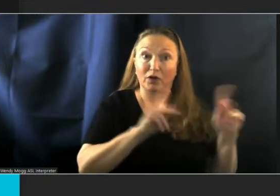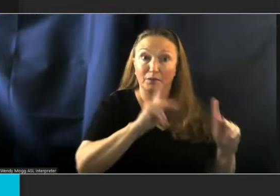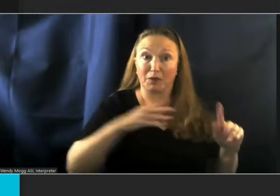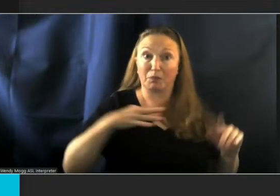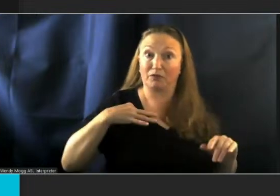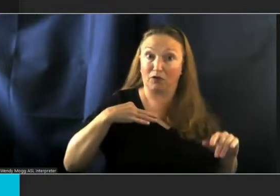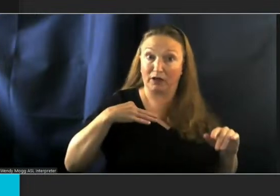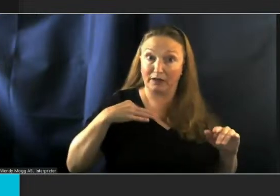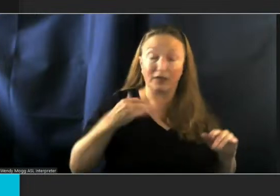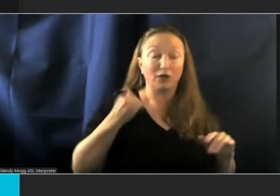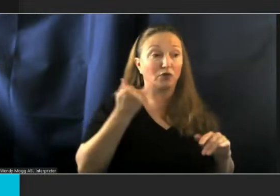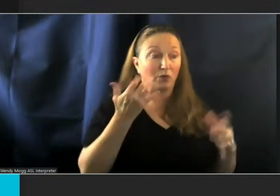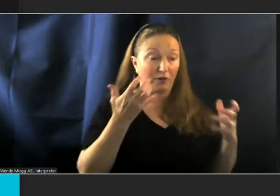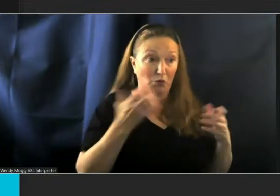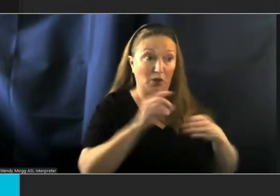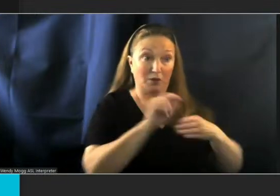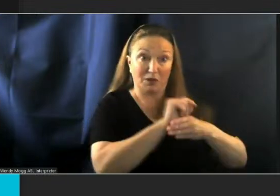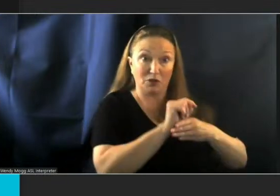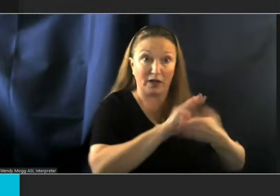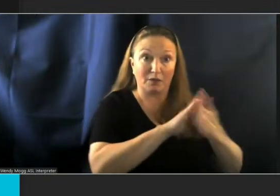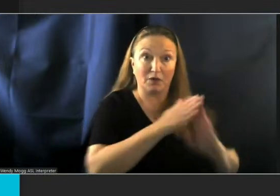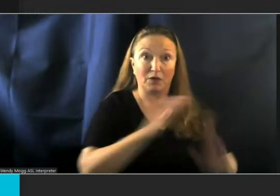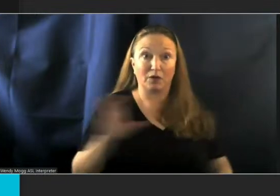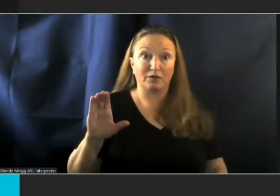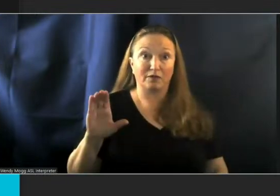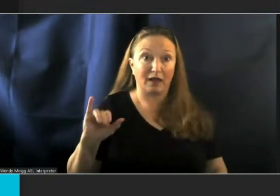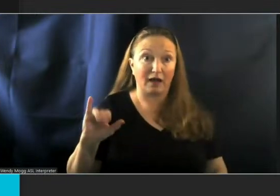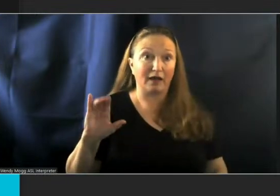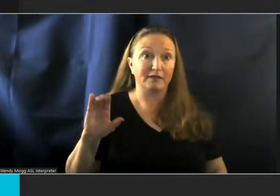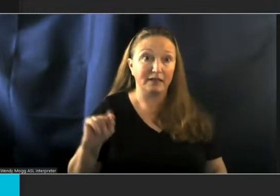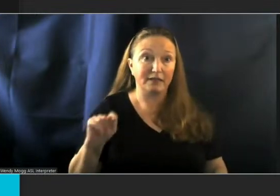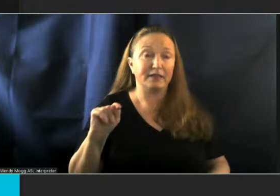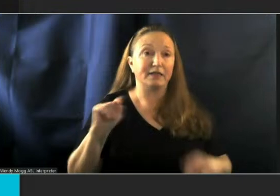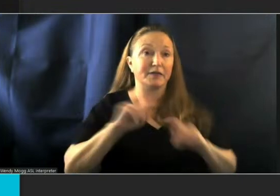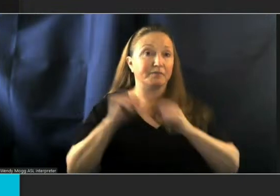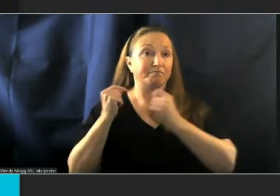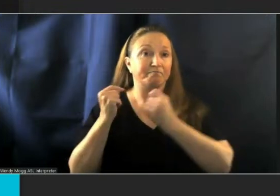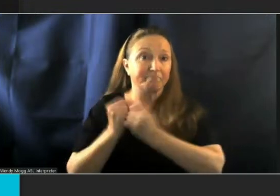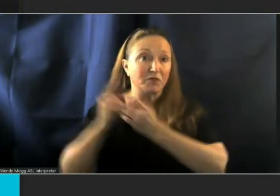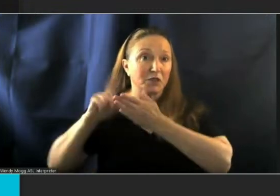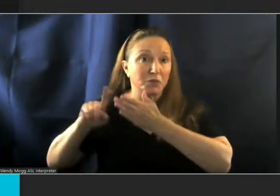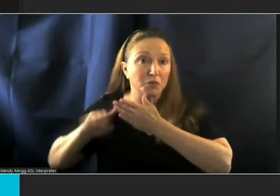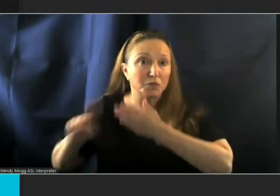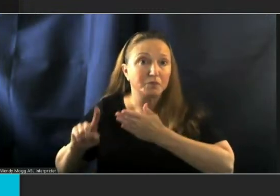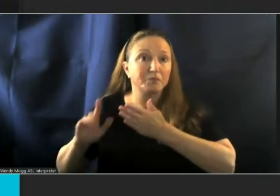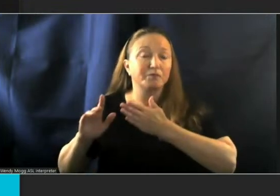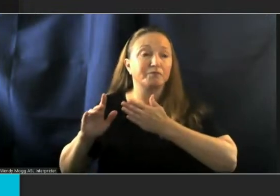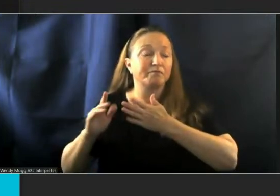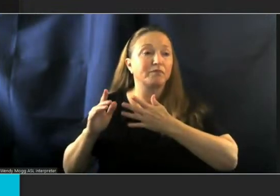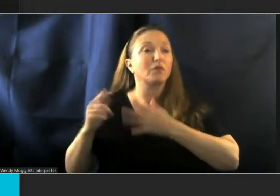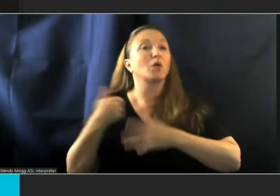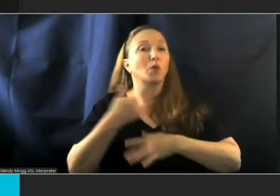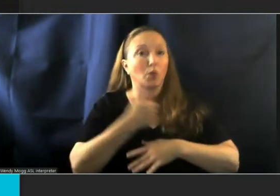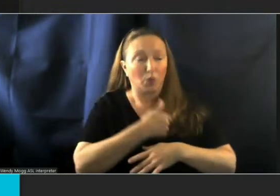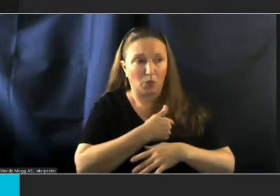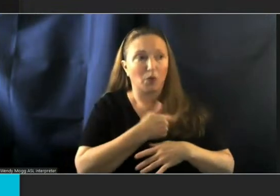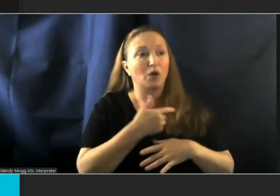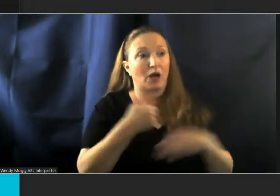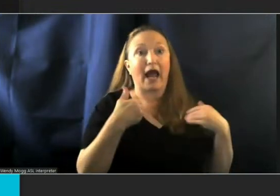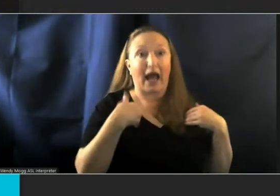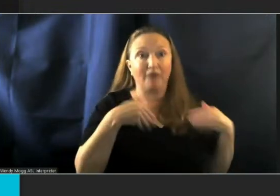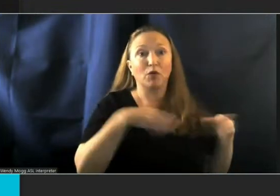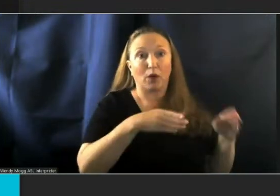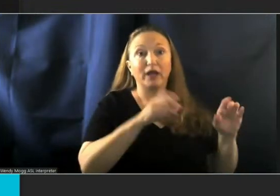are interested in being trained to be a CICT case investigator contact tracer, we do have a way for you to